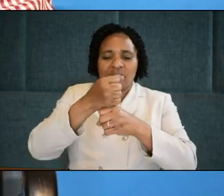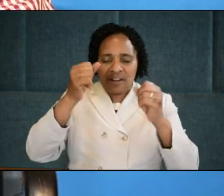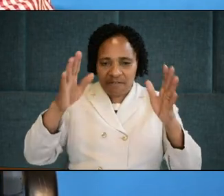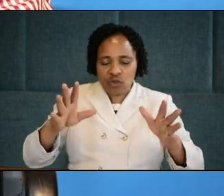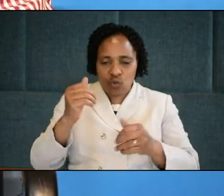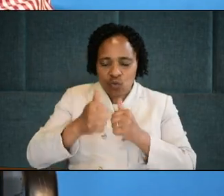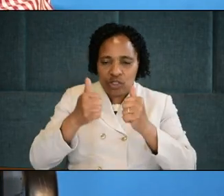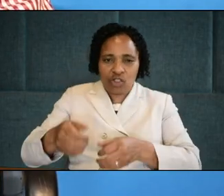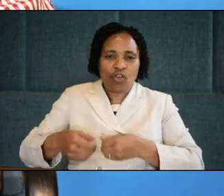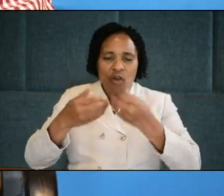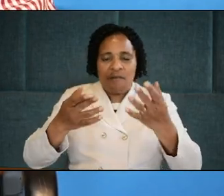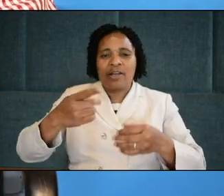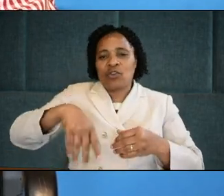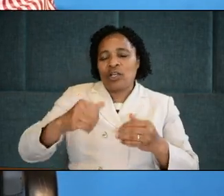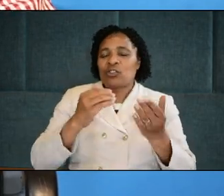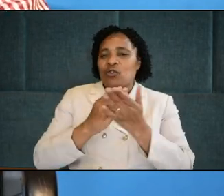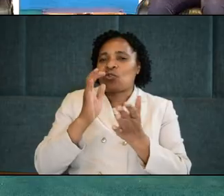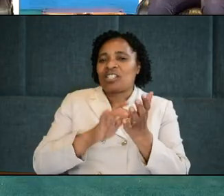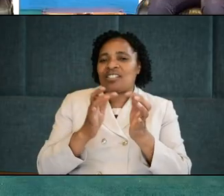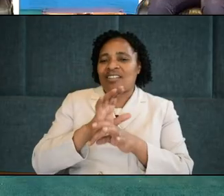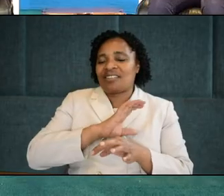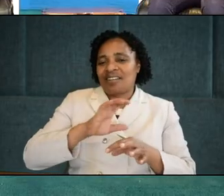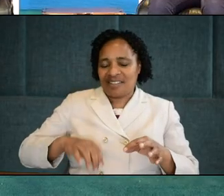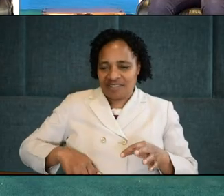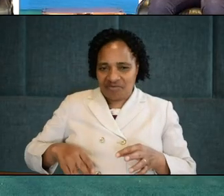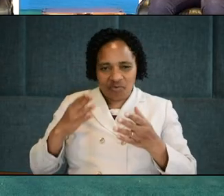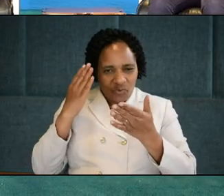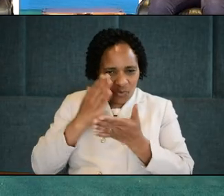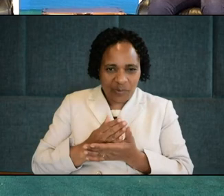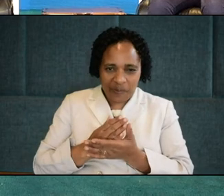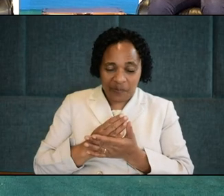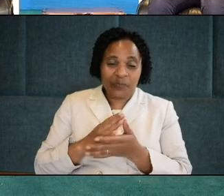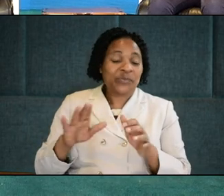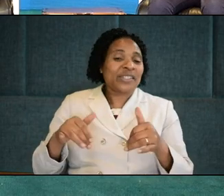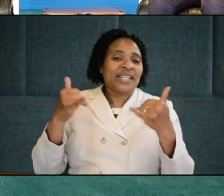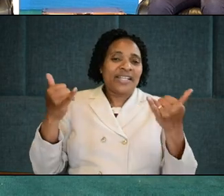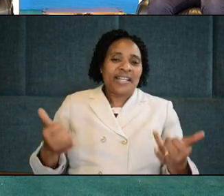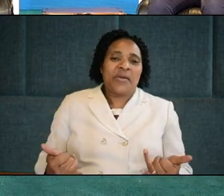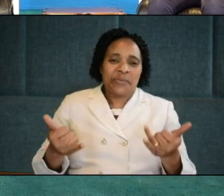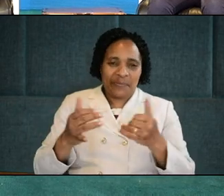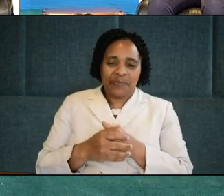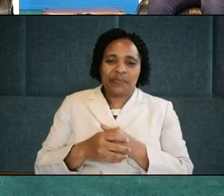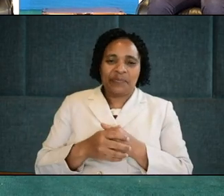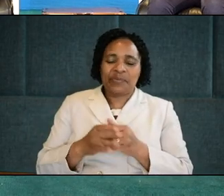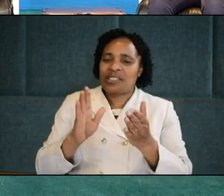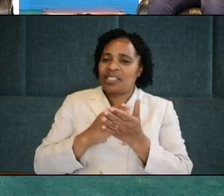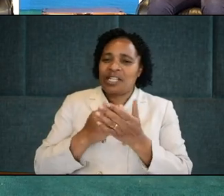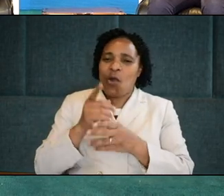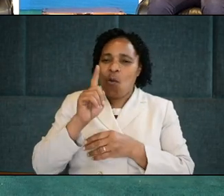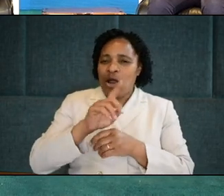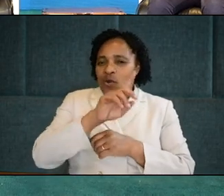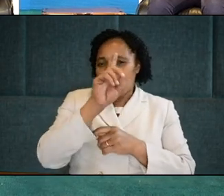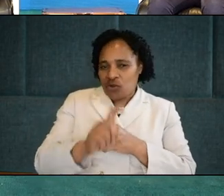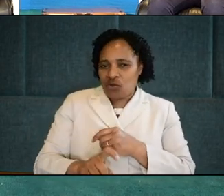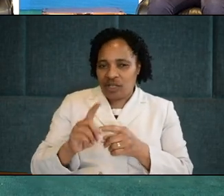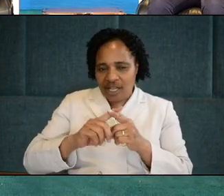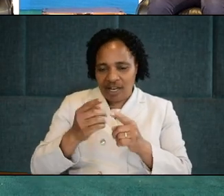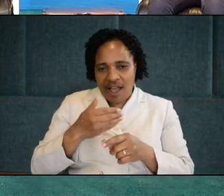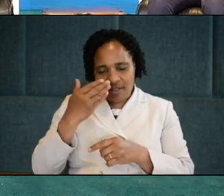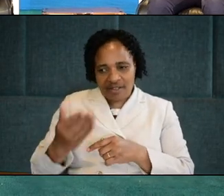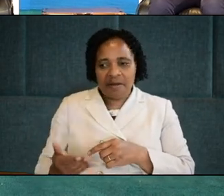is offered to us through Christ. Very true, very true. Now, I can now just share one question and I'll answer